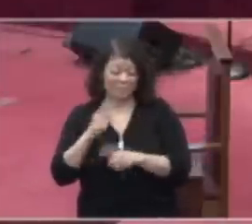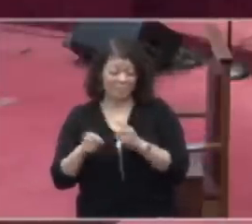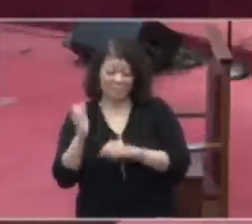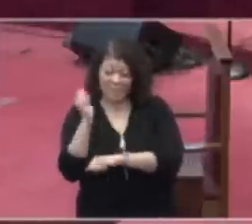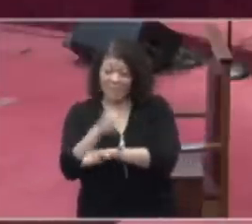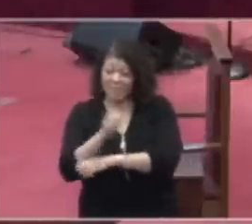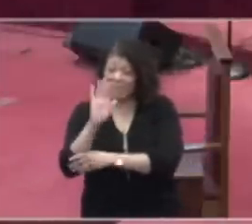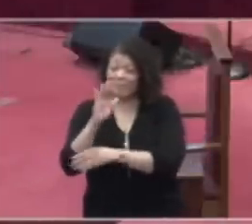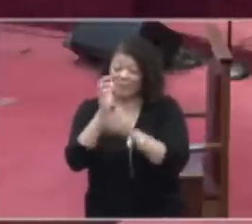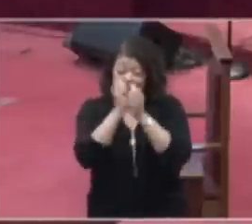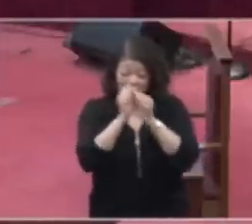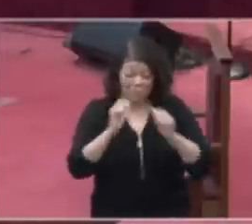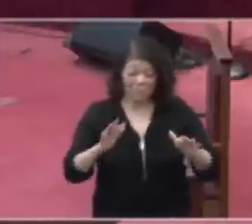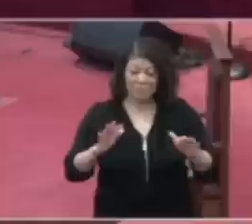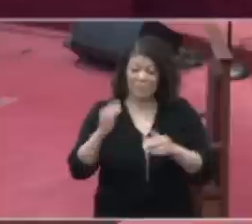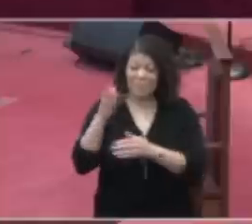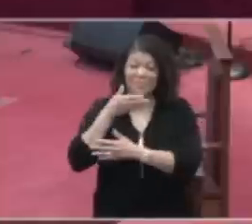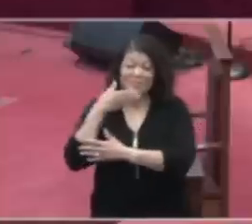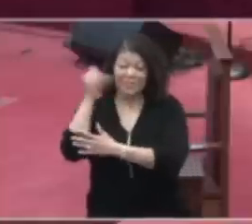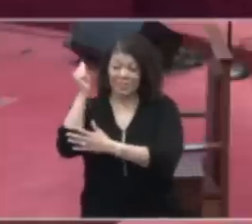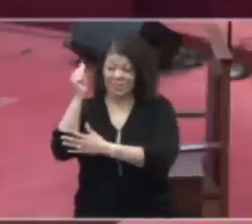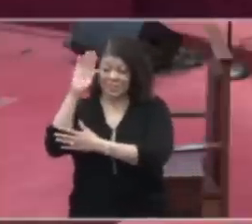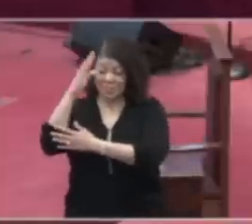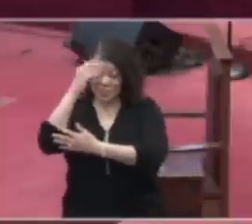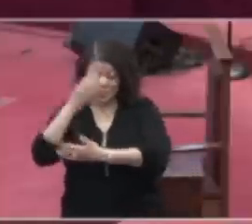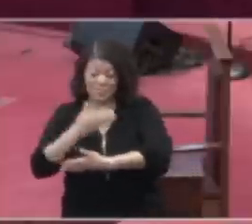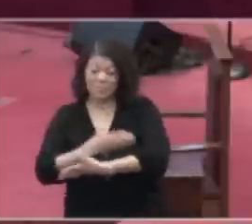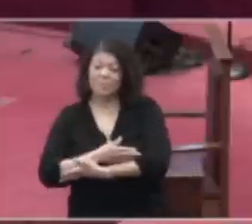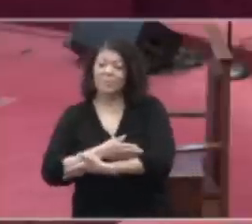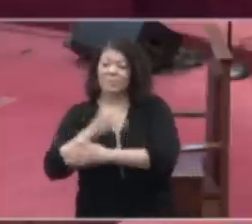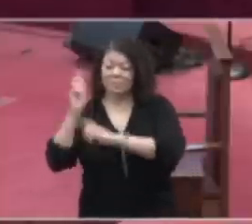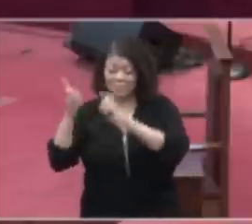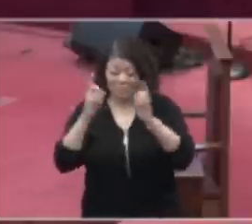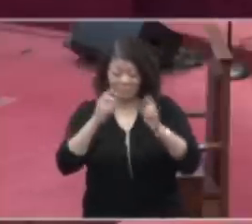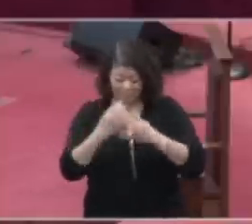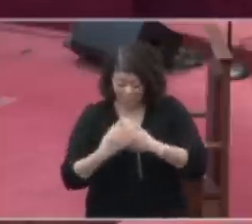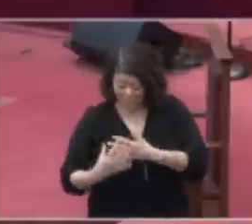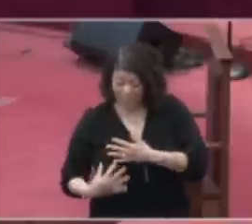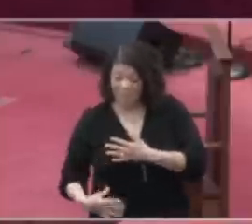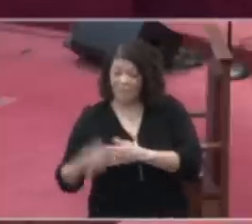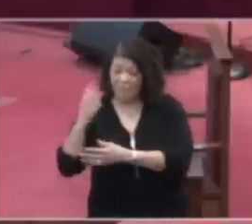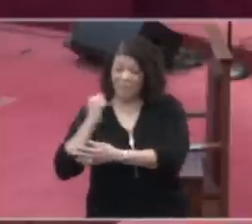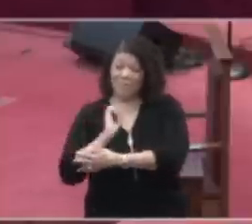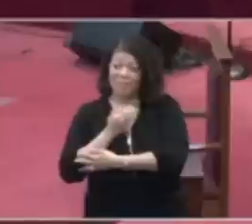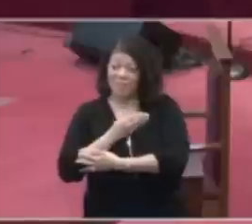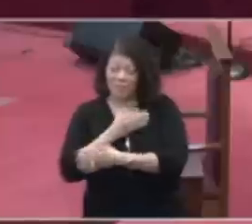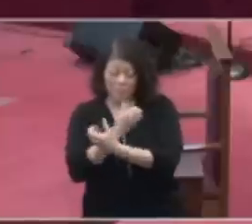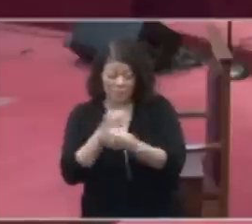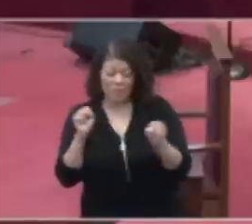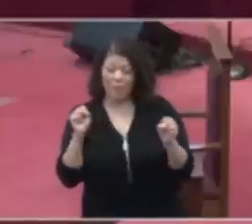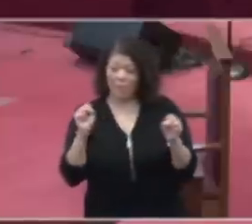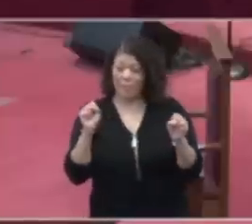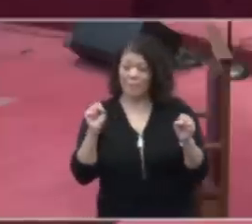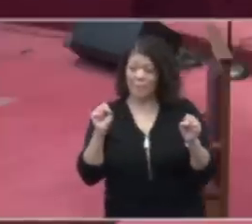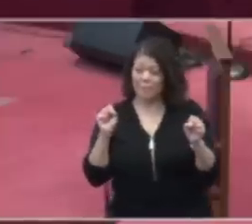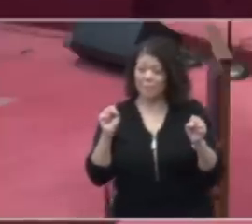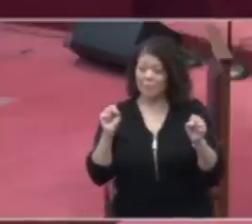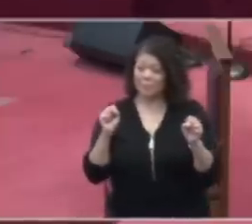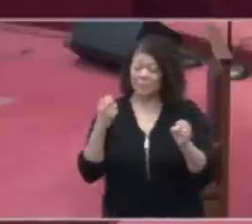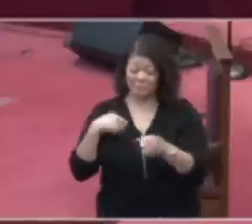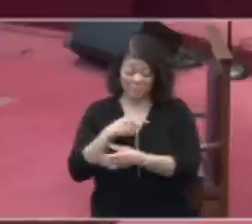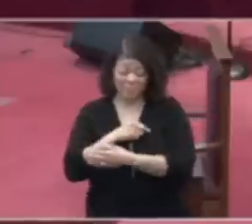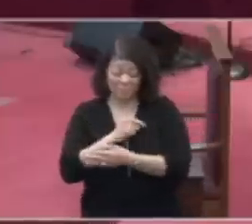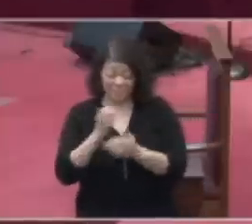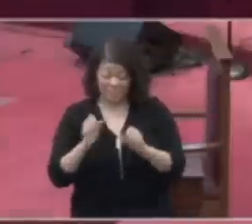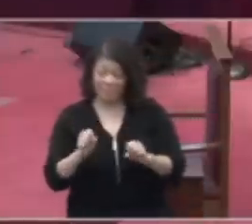You've given the best. That is your Son, the shedding of his blood for our redemption and our atonement, our salvation and our justification. So